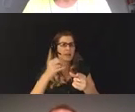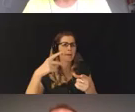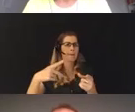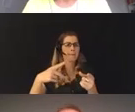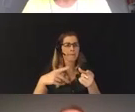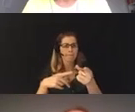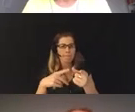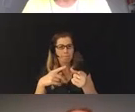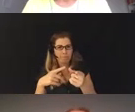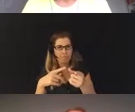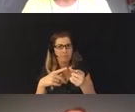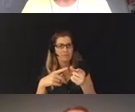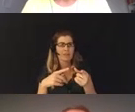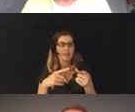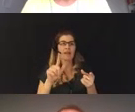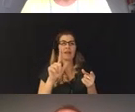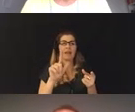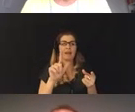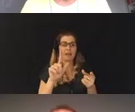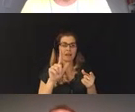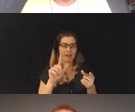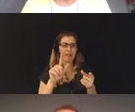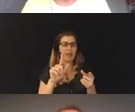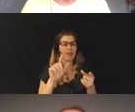Pedagogy of the Oppressed, Lisa Delpit, Del Hooks, Melissa Harris Perry.